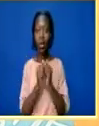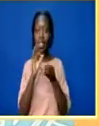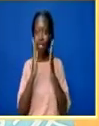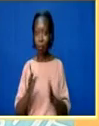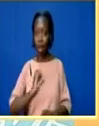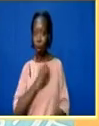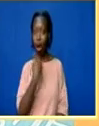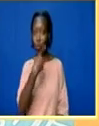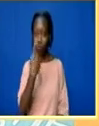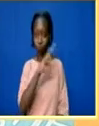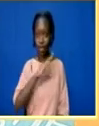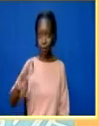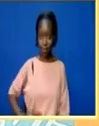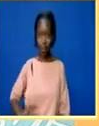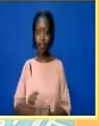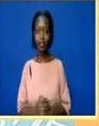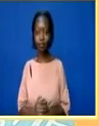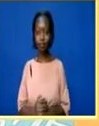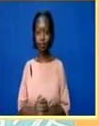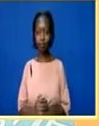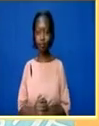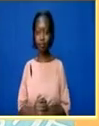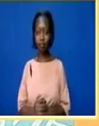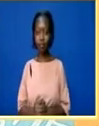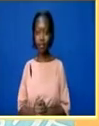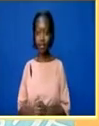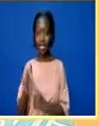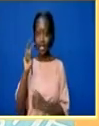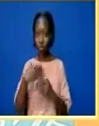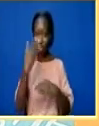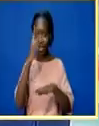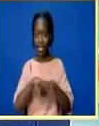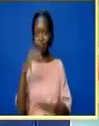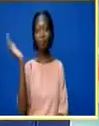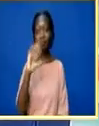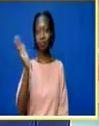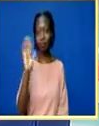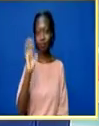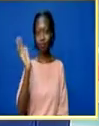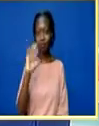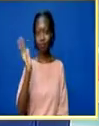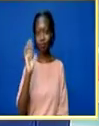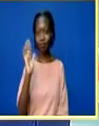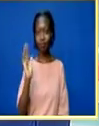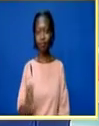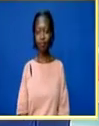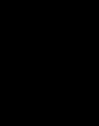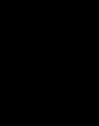sign language interpreter was Velma Akinyi. Until next time, it's goodbye.